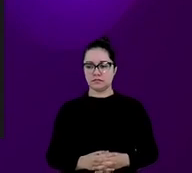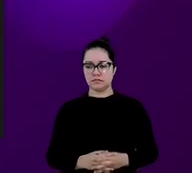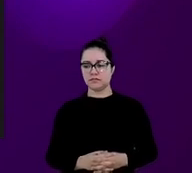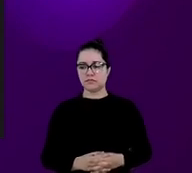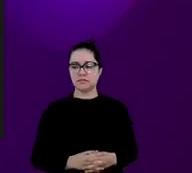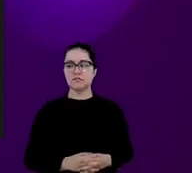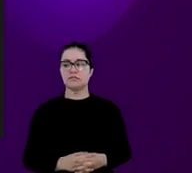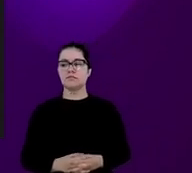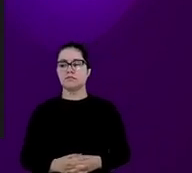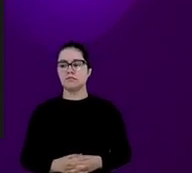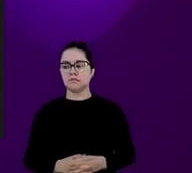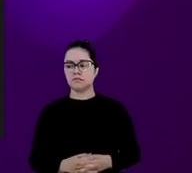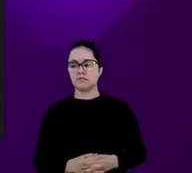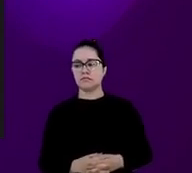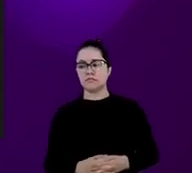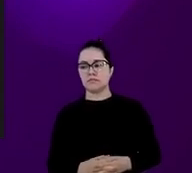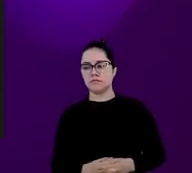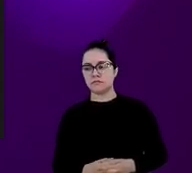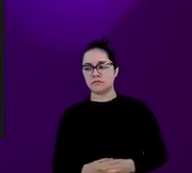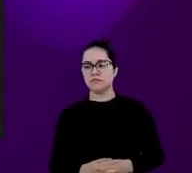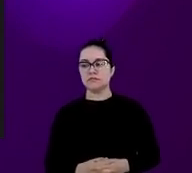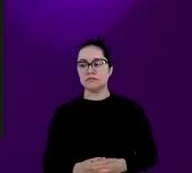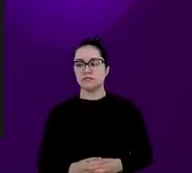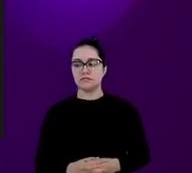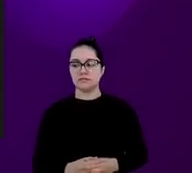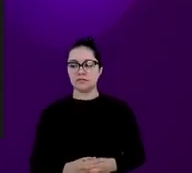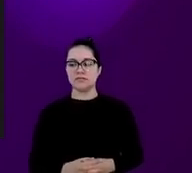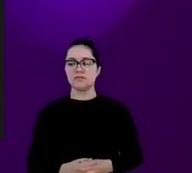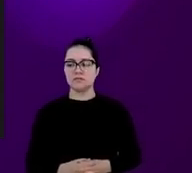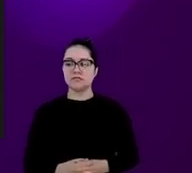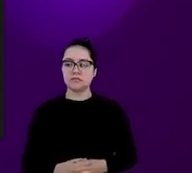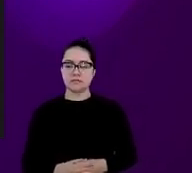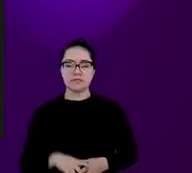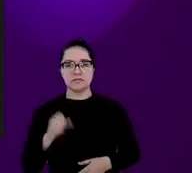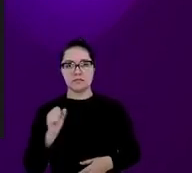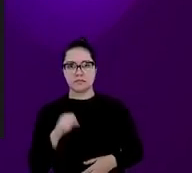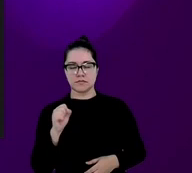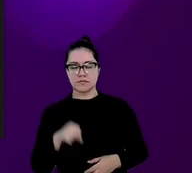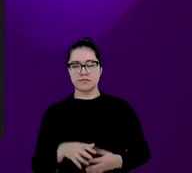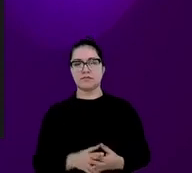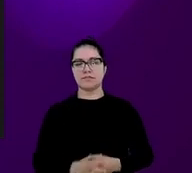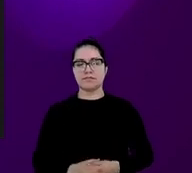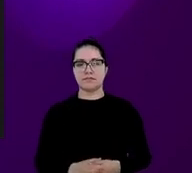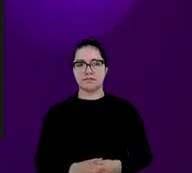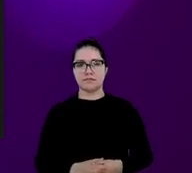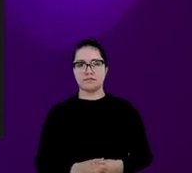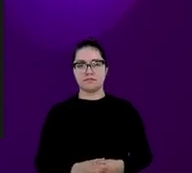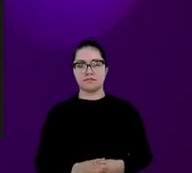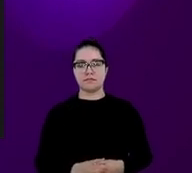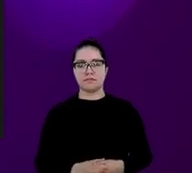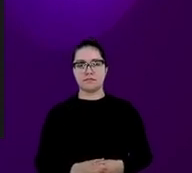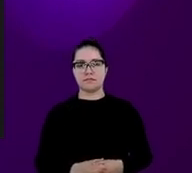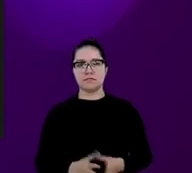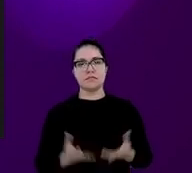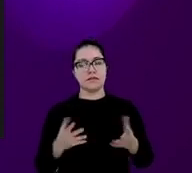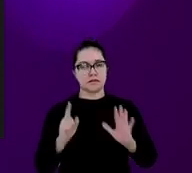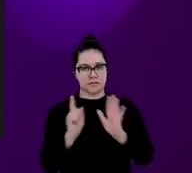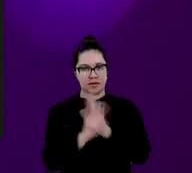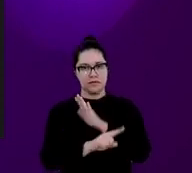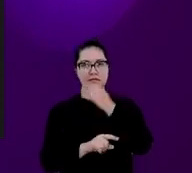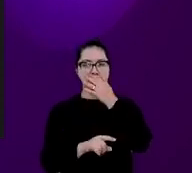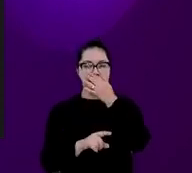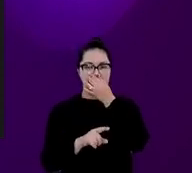Yes. Yeah. I would like only to ask you both, the professor,